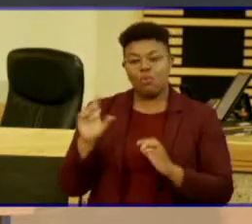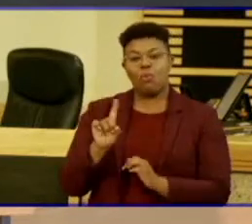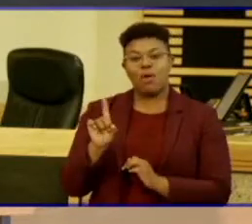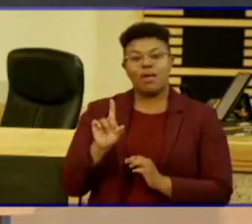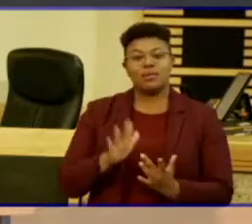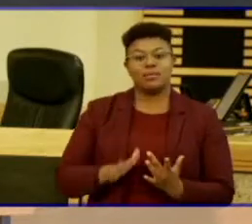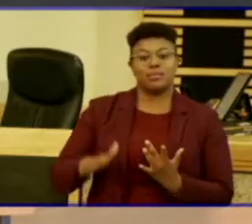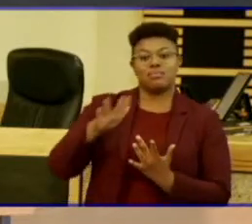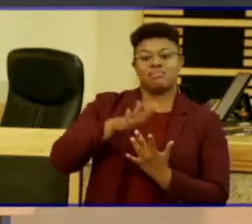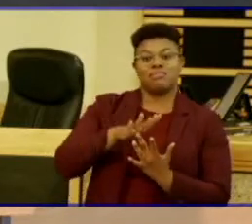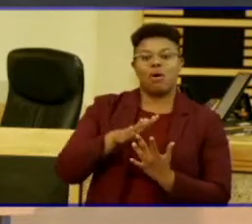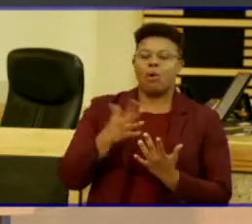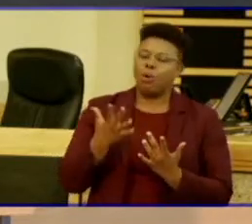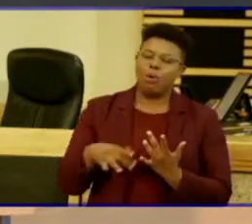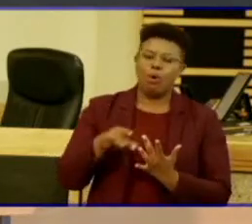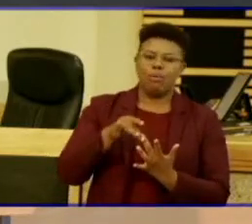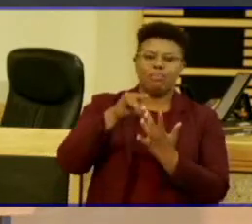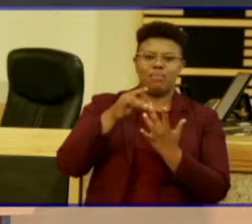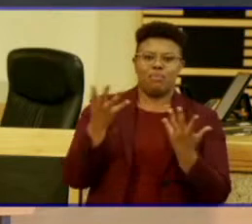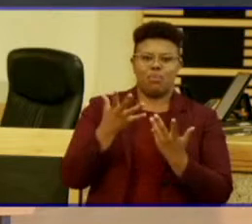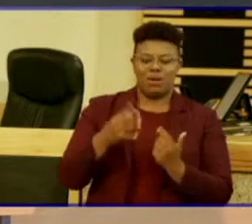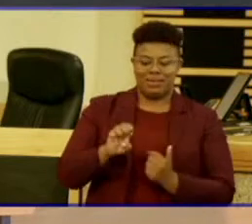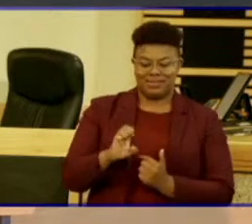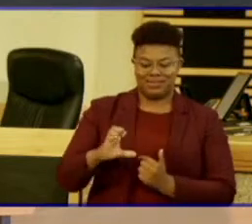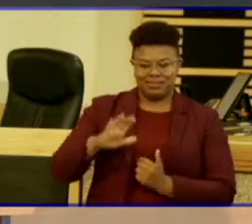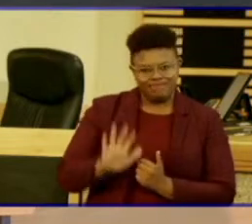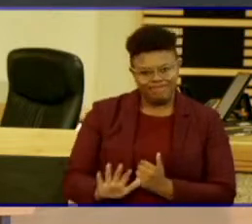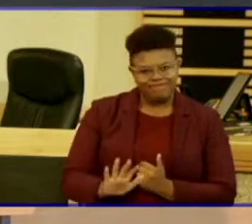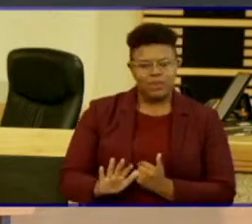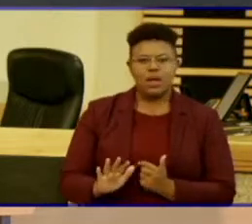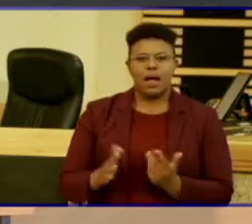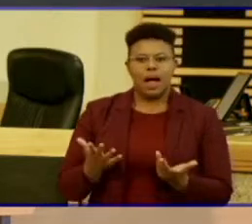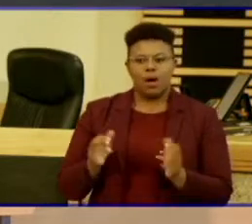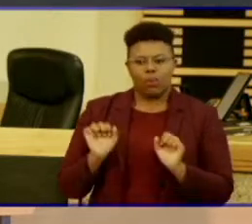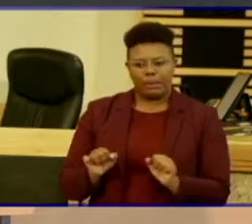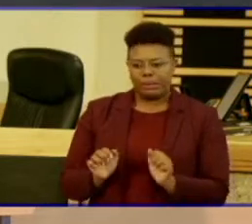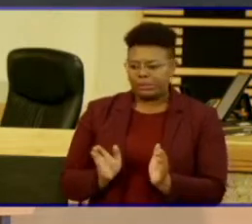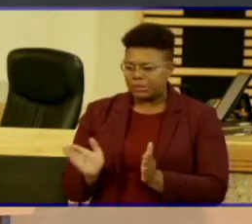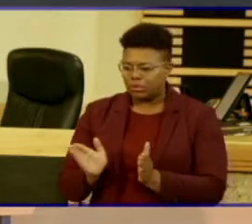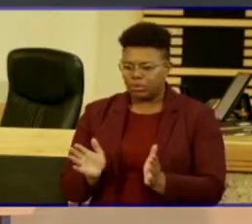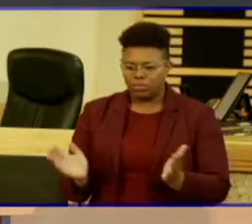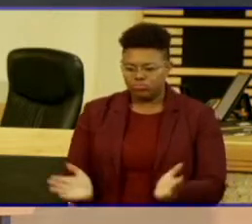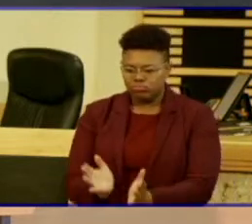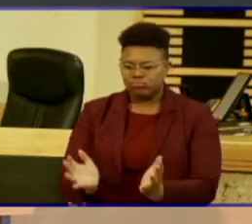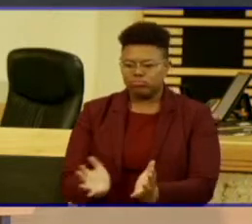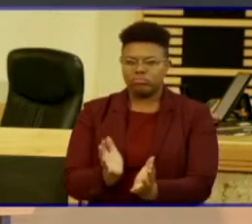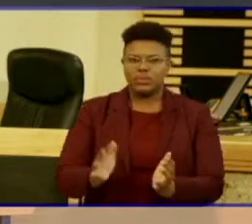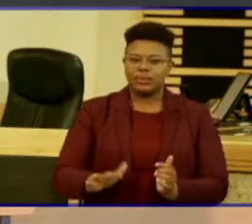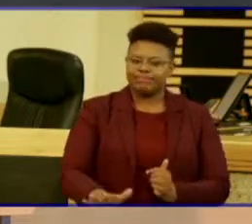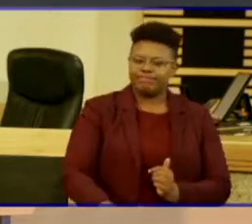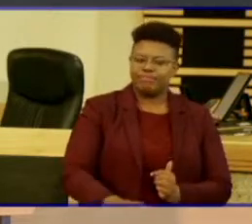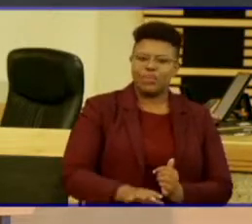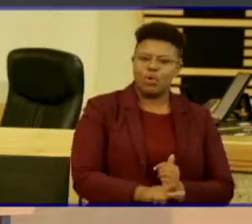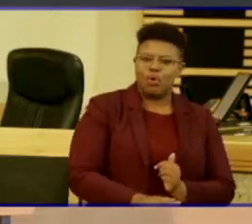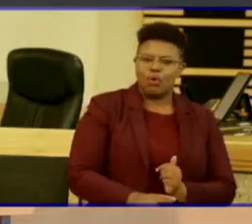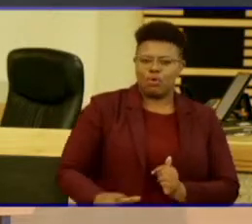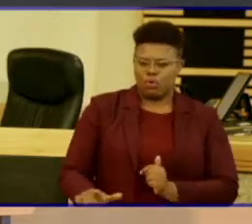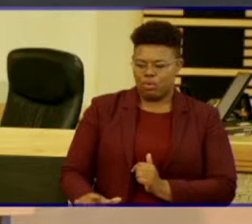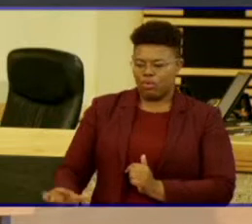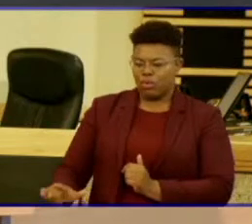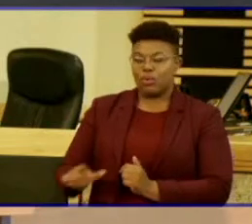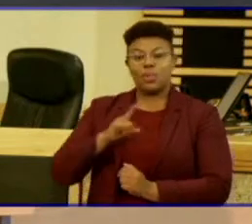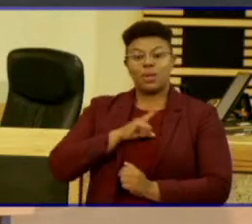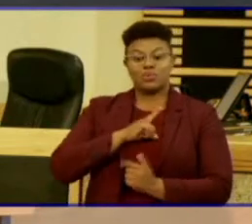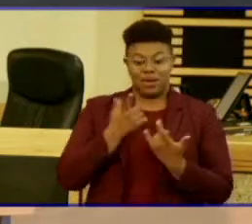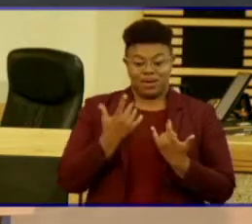prioritized network in the industries, and facilitate social compacts. In this regard, the Eastern Cape is assuming its rightful